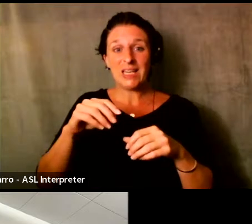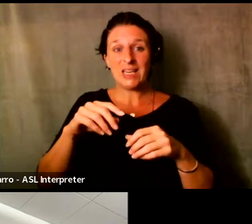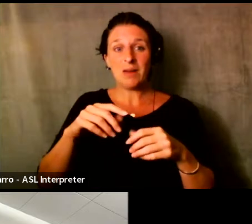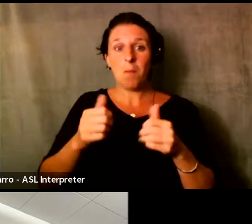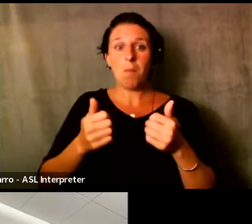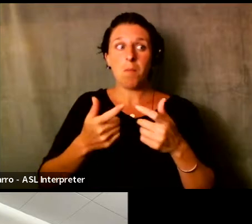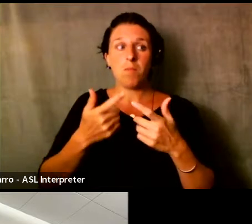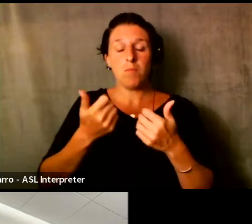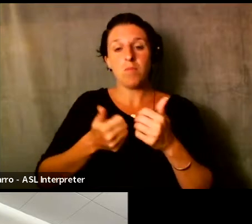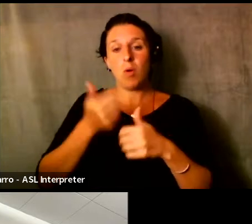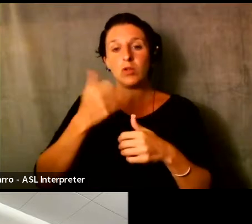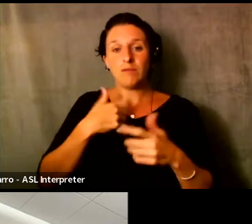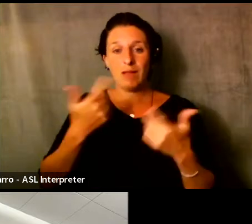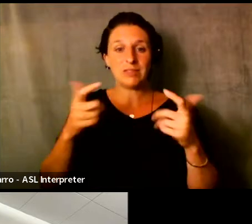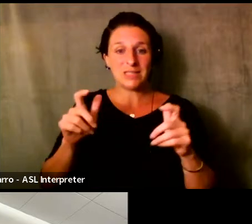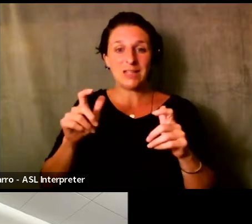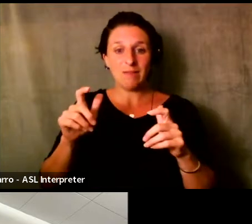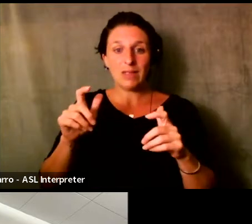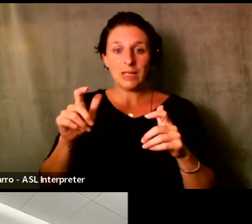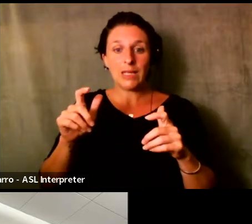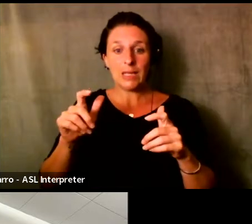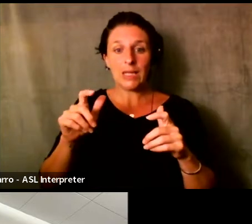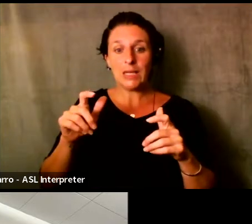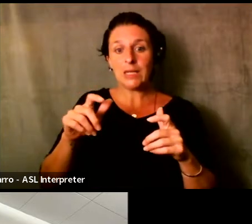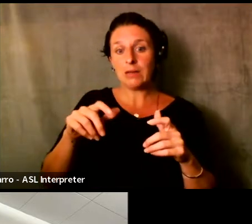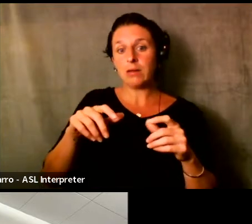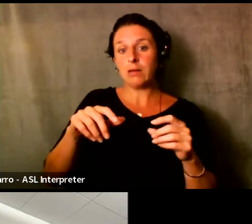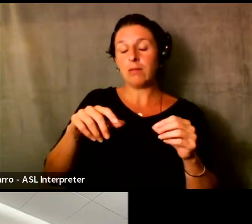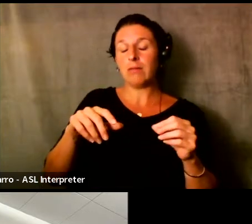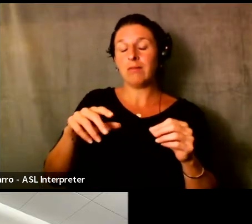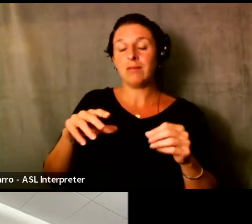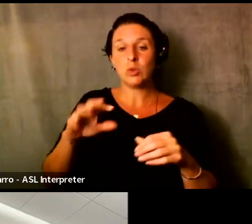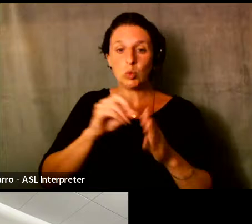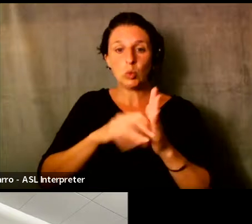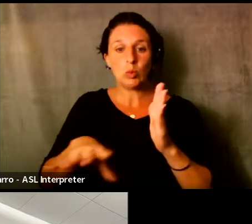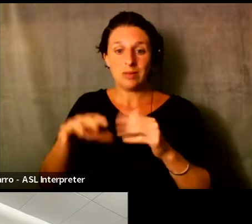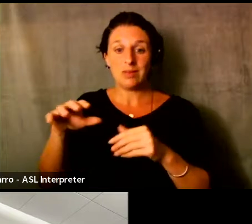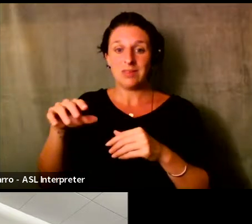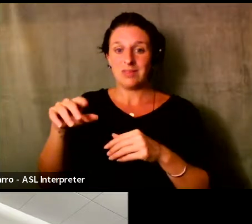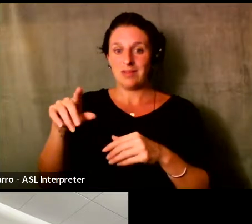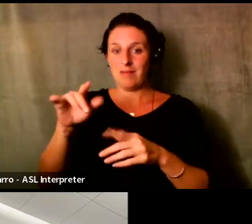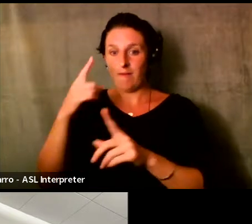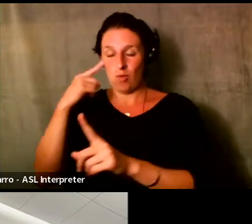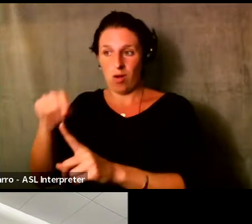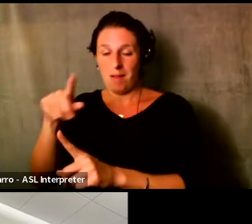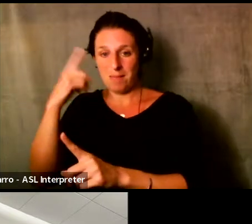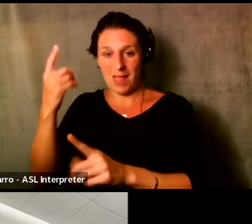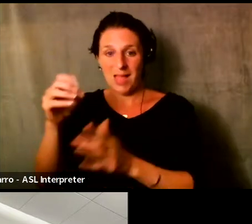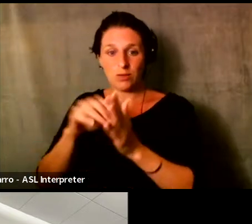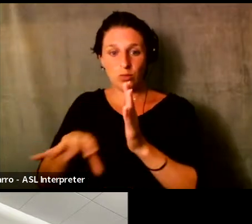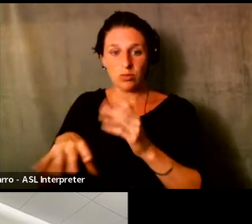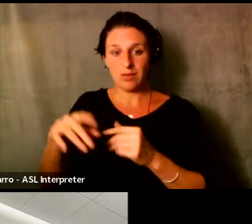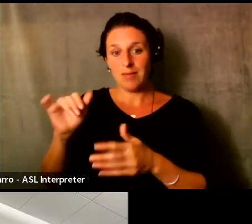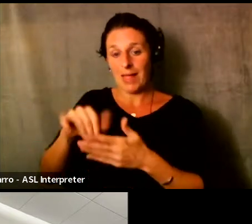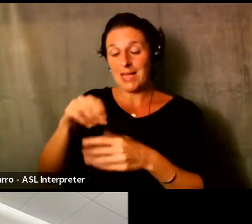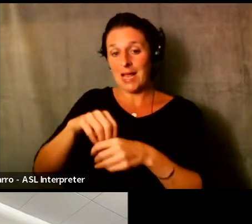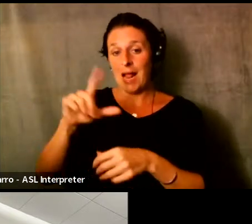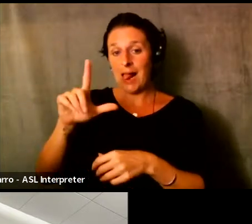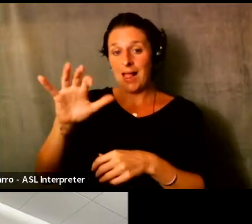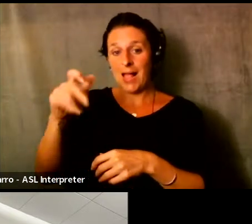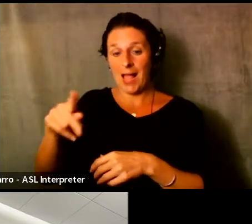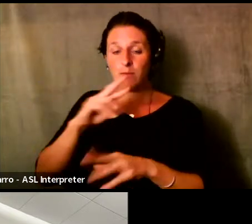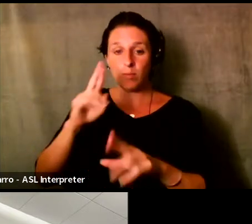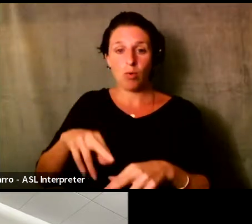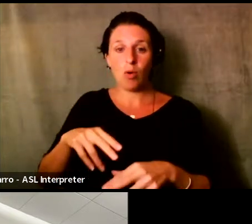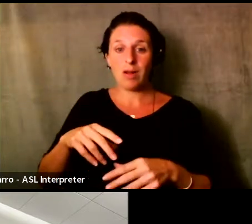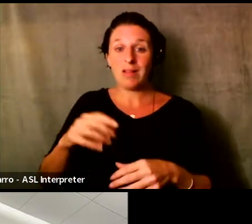students. That's in our LCAP report. So over the last 3 years, with all this money spent, I'm just